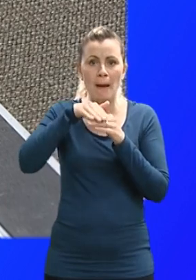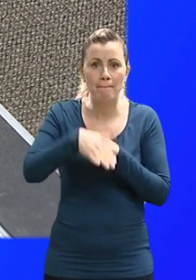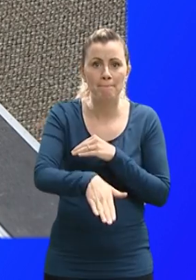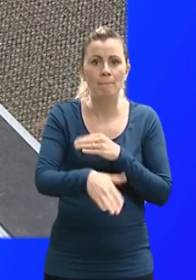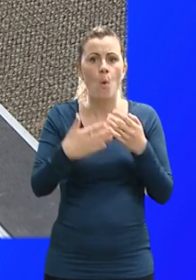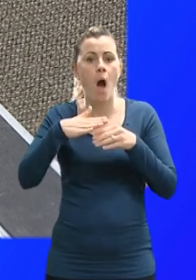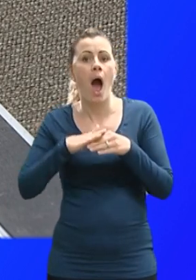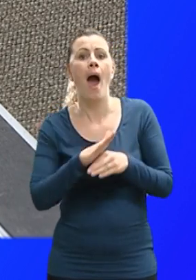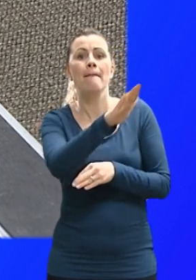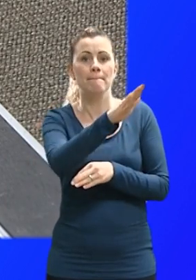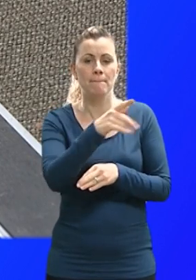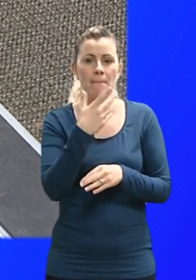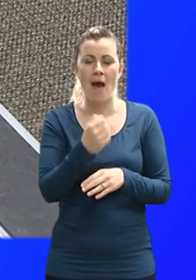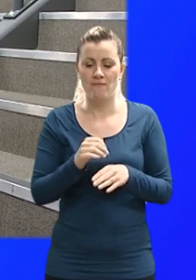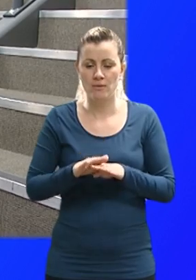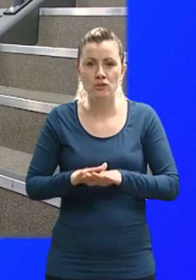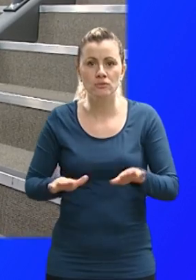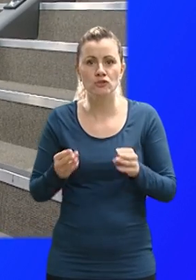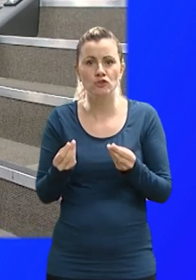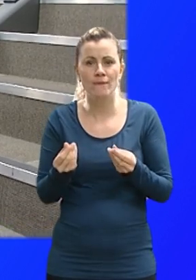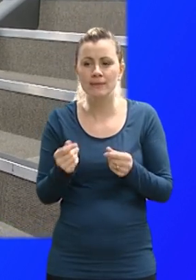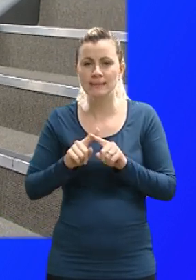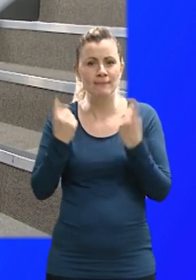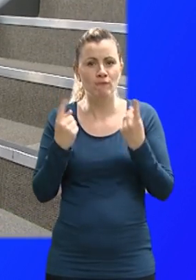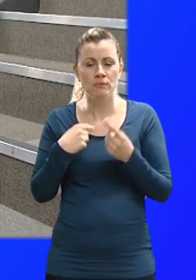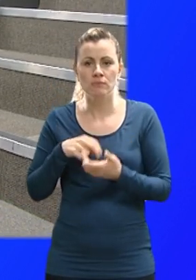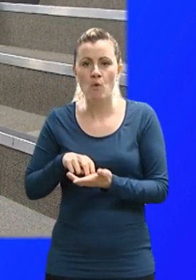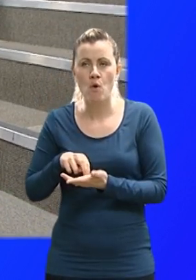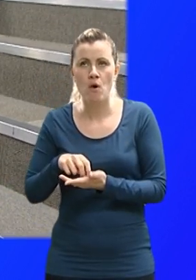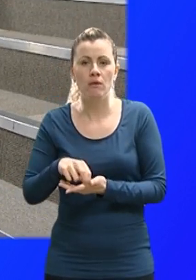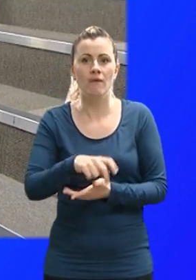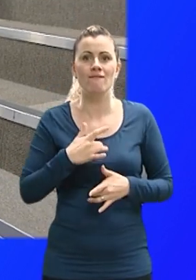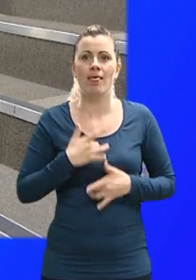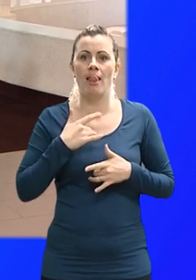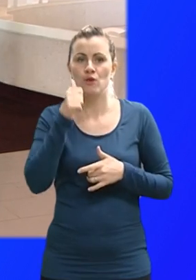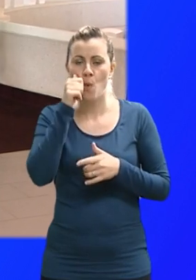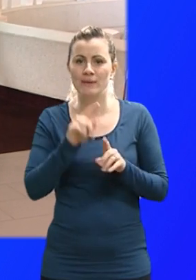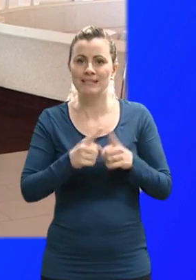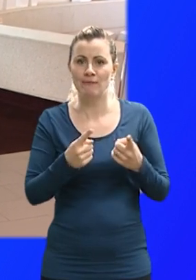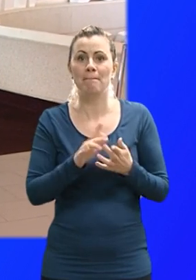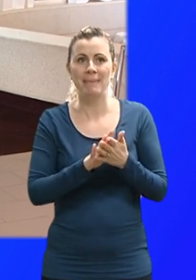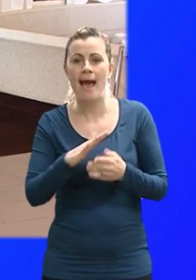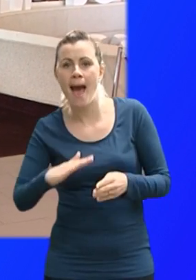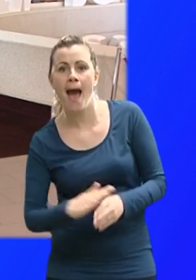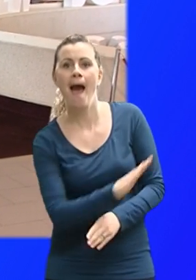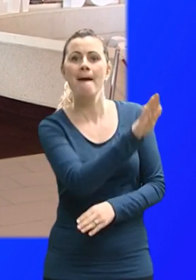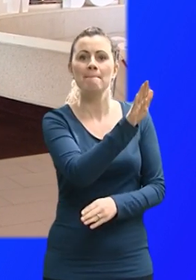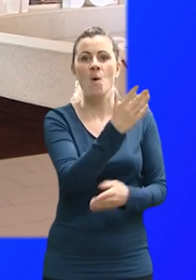horizontal stripes in the top step, so you know it's a step. If you're going down a ramp, usually it's